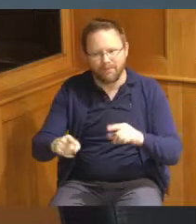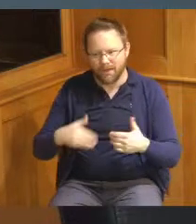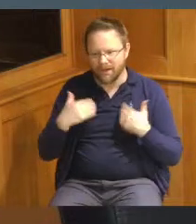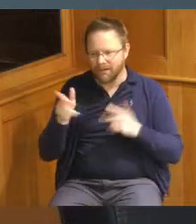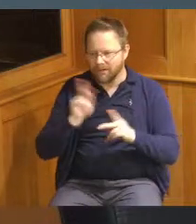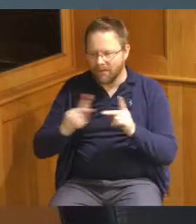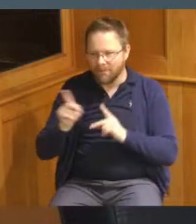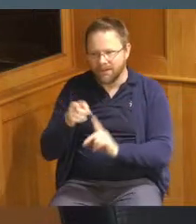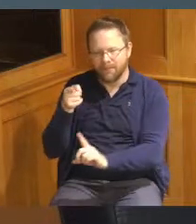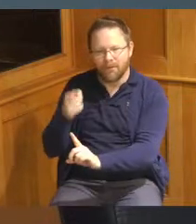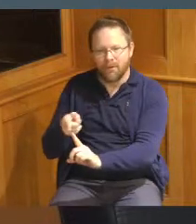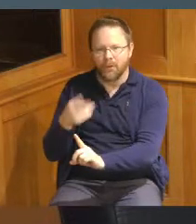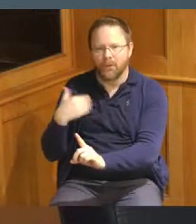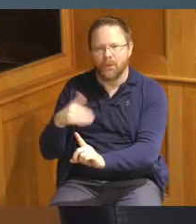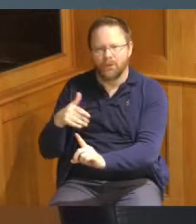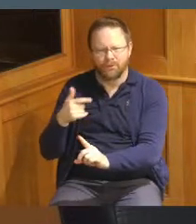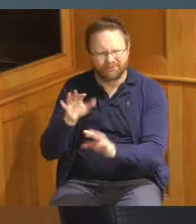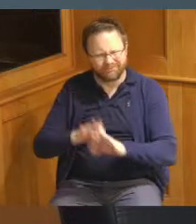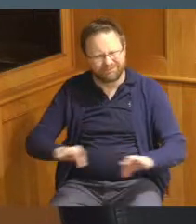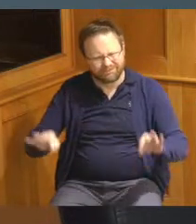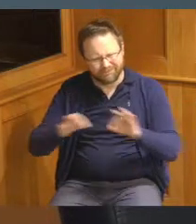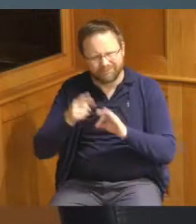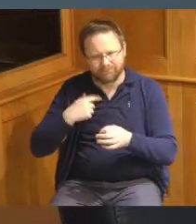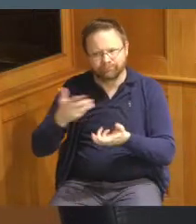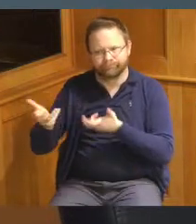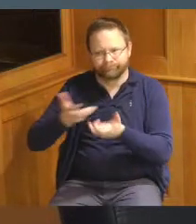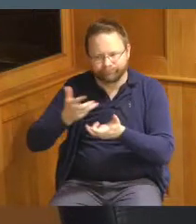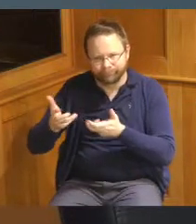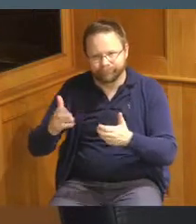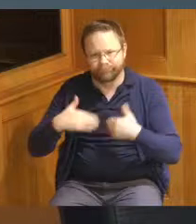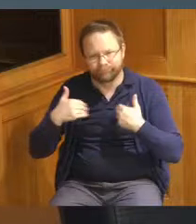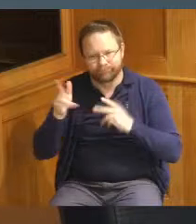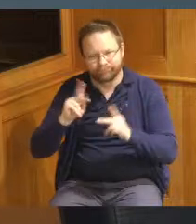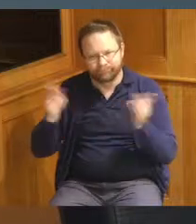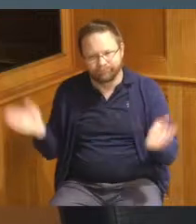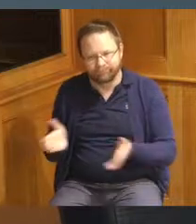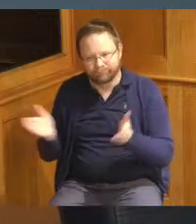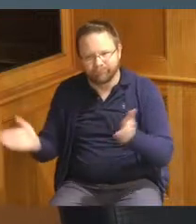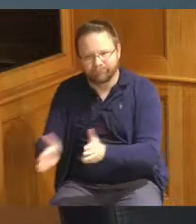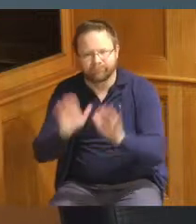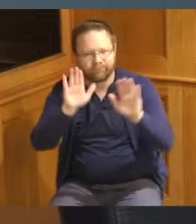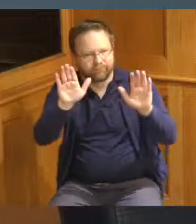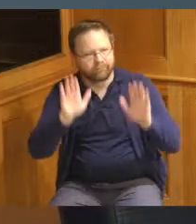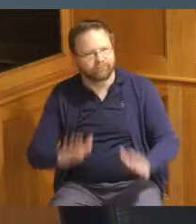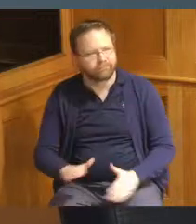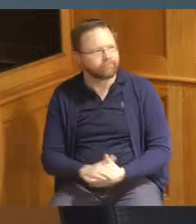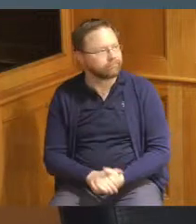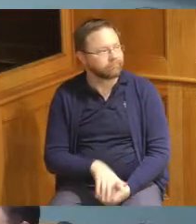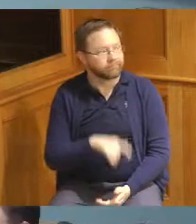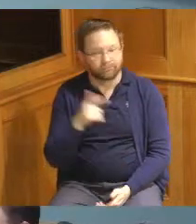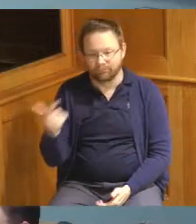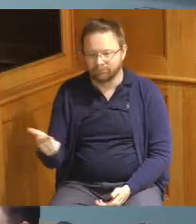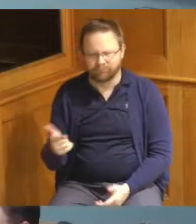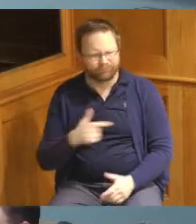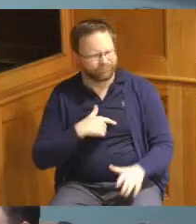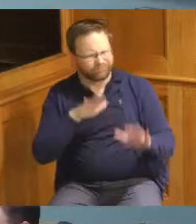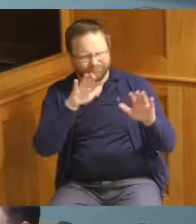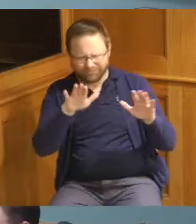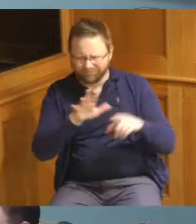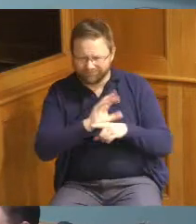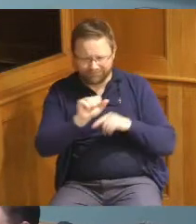and we need to be working with young Yes. people even more. So Absolutely. that is great. Thank you so much. Yeah. Oh, it's